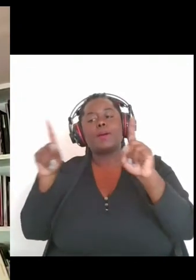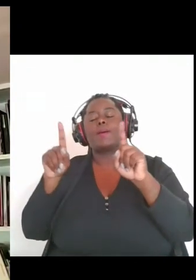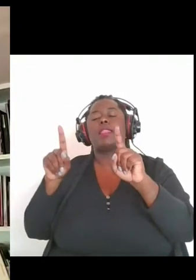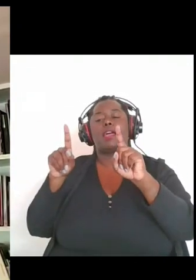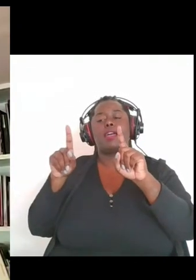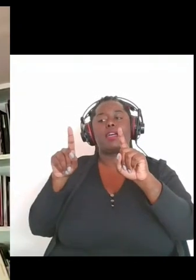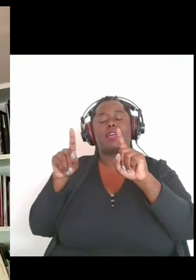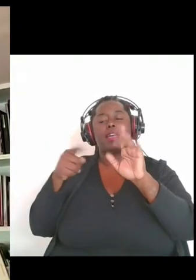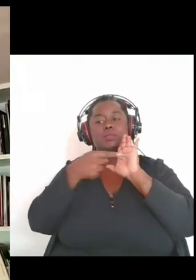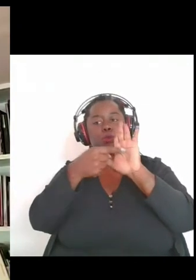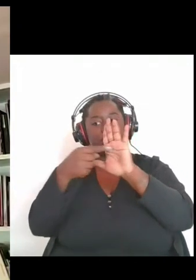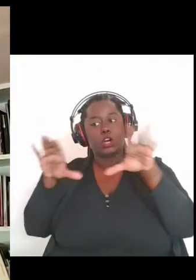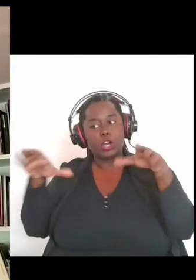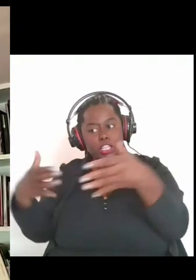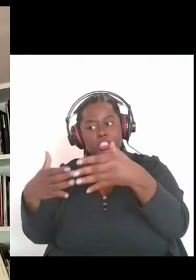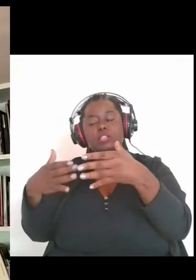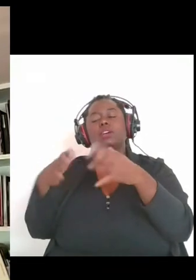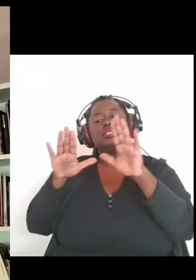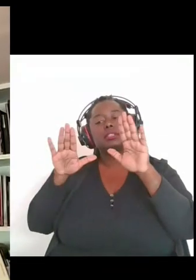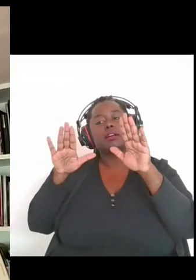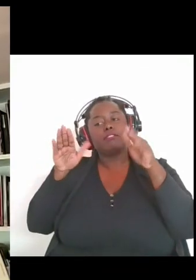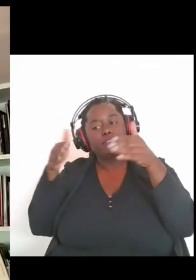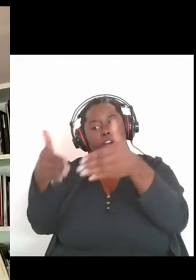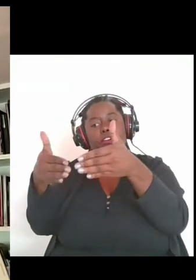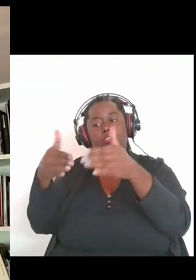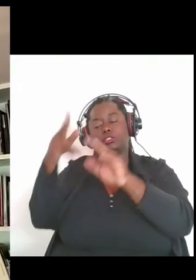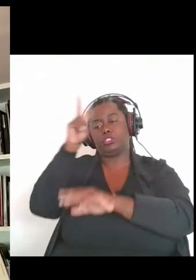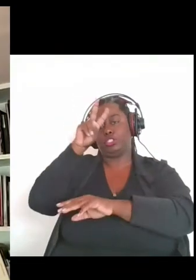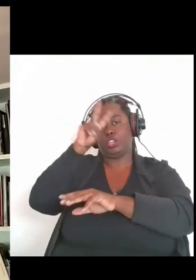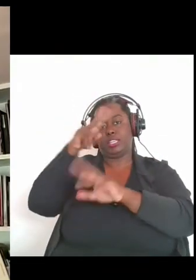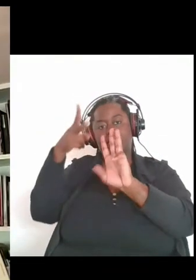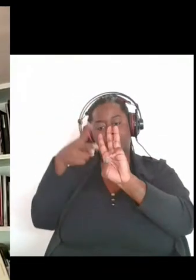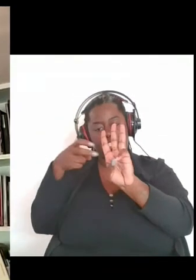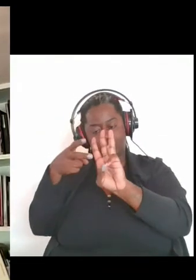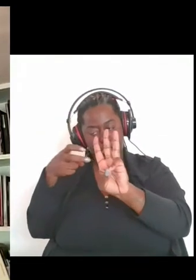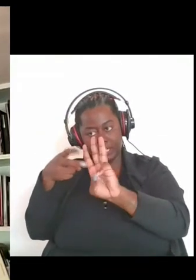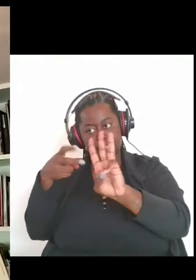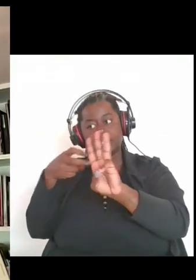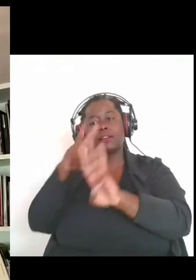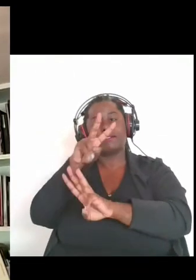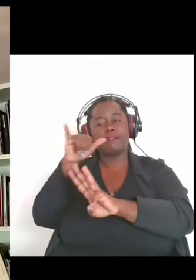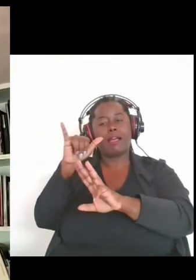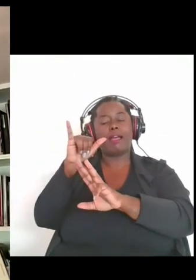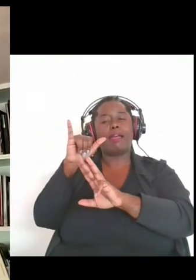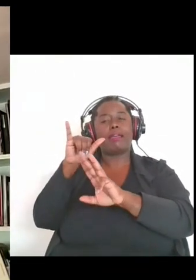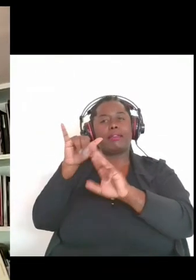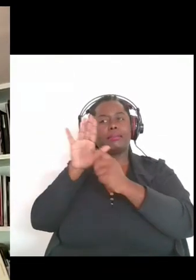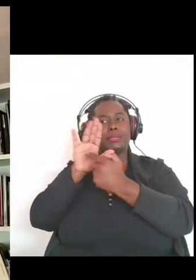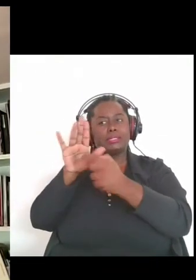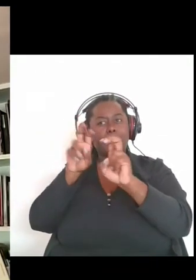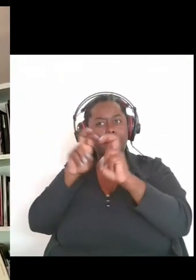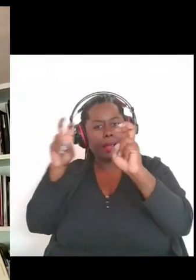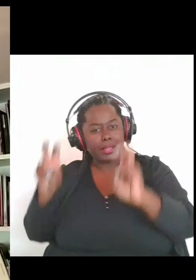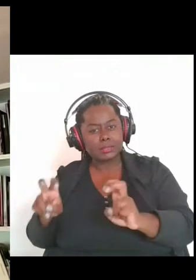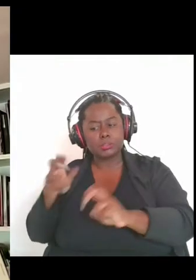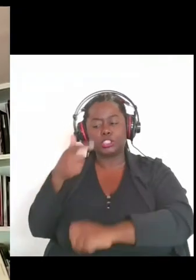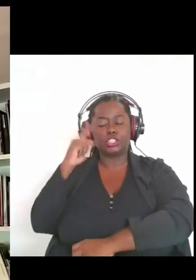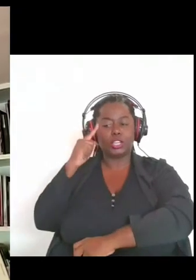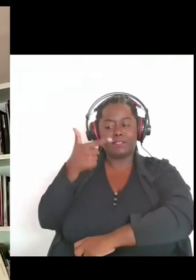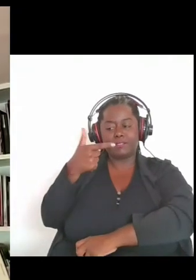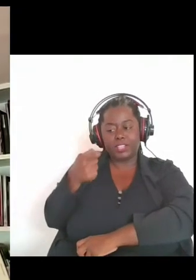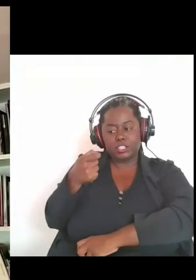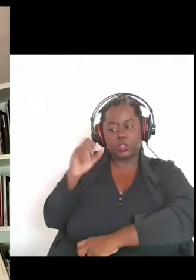open the collective related to indigenous histories as of